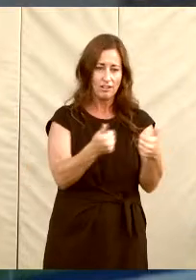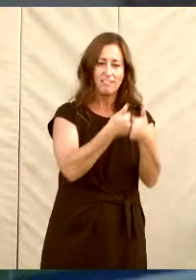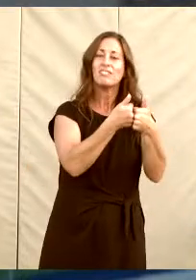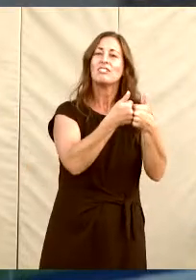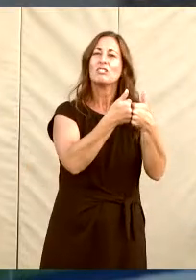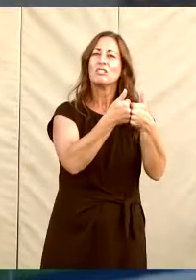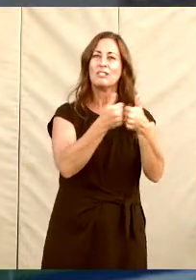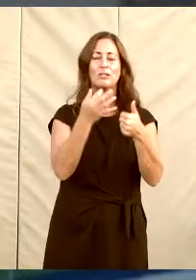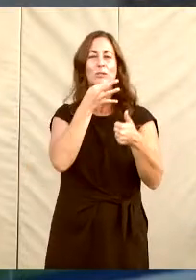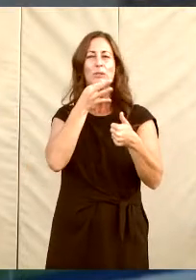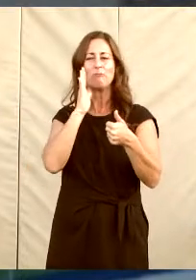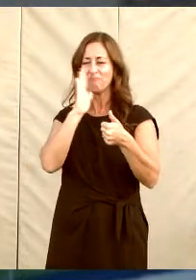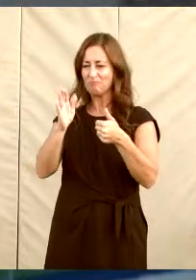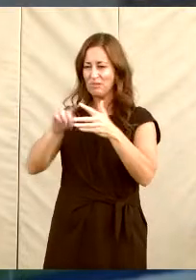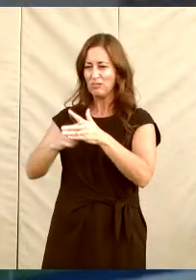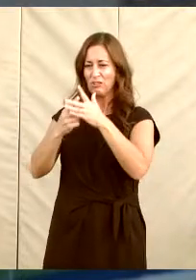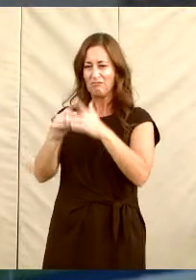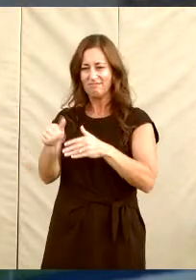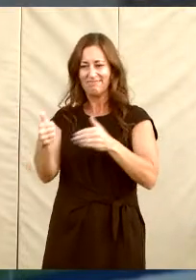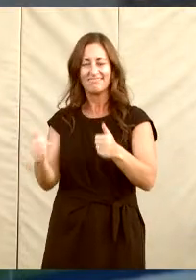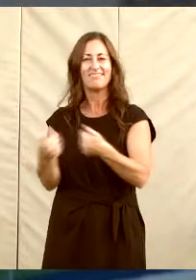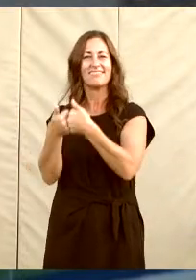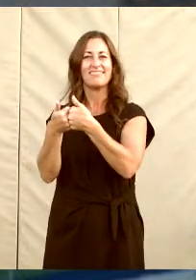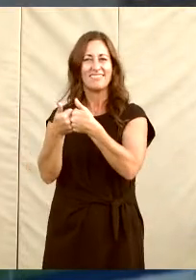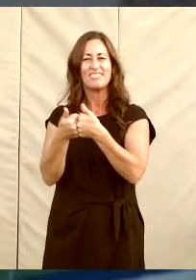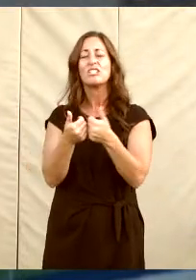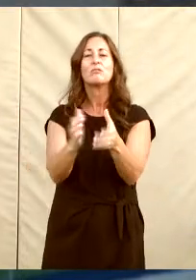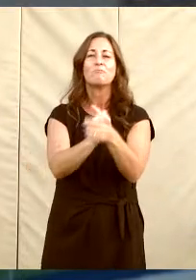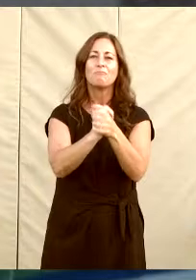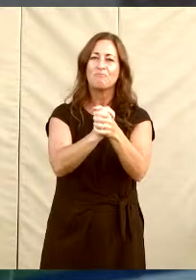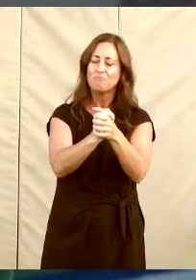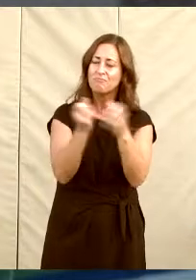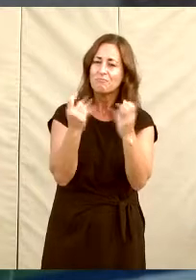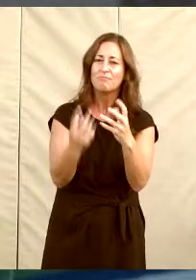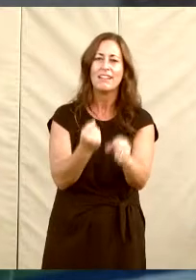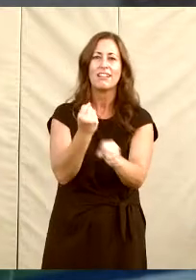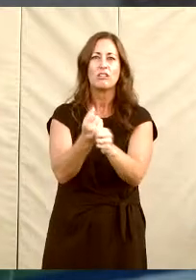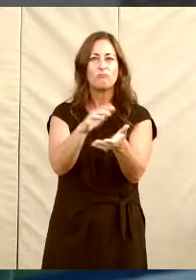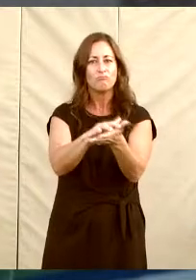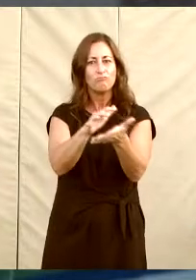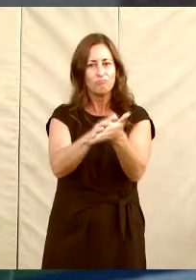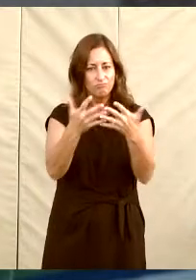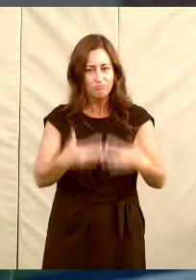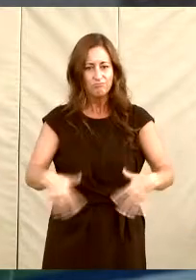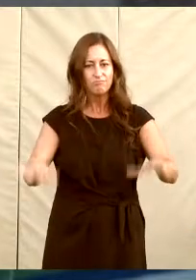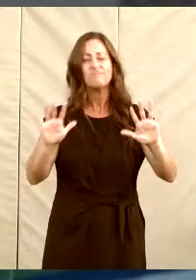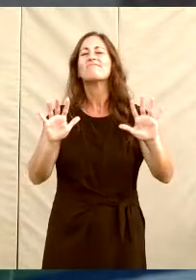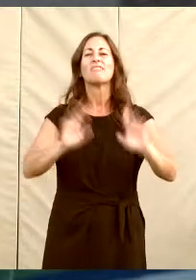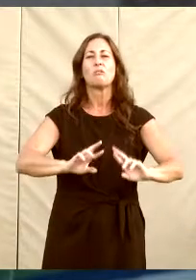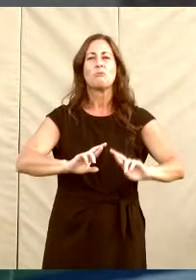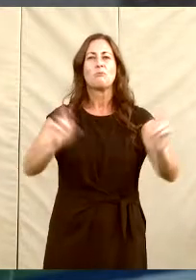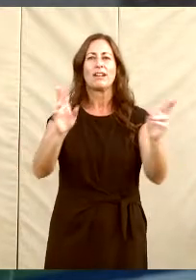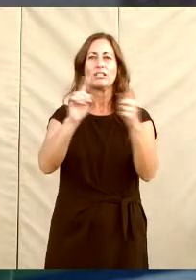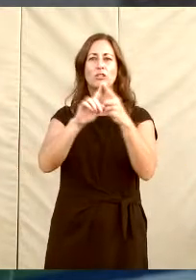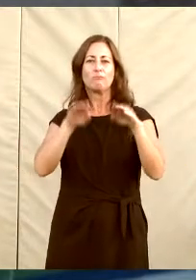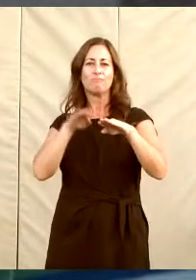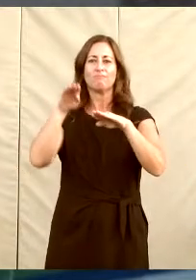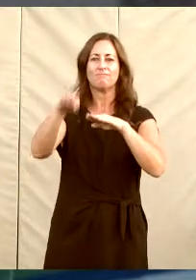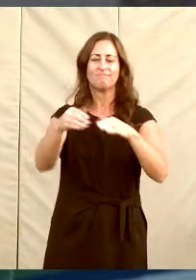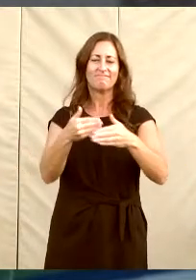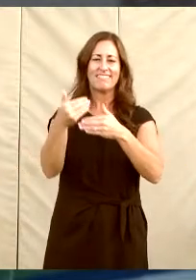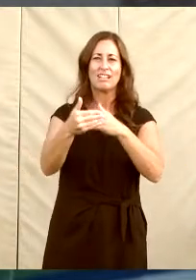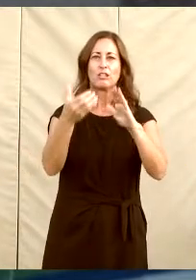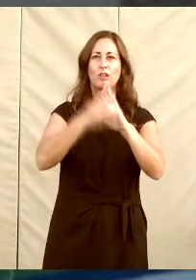beginning another. Congratulations on making it through the many years of school and getting ready to venture into the next chapter of our